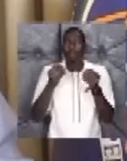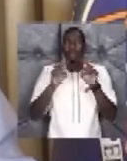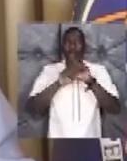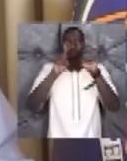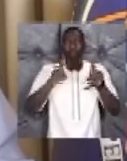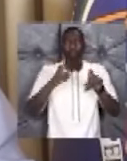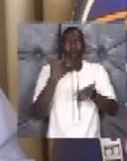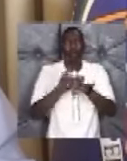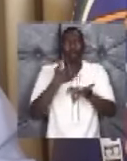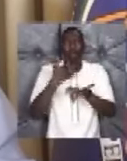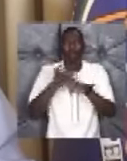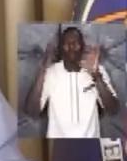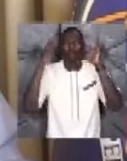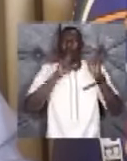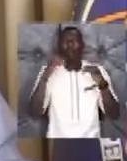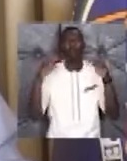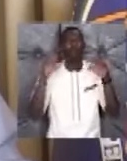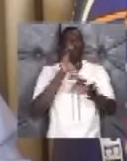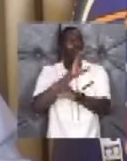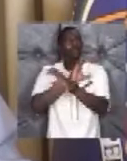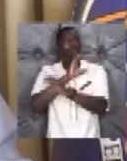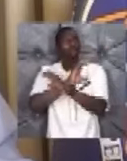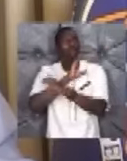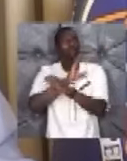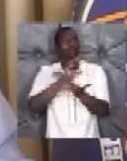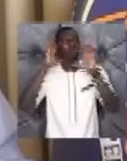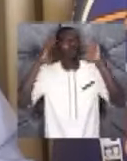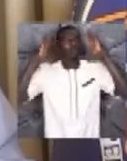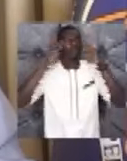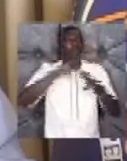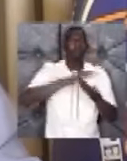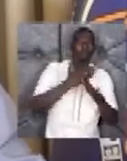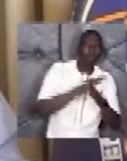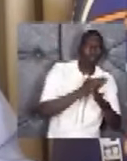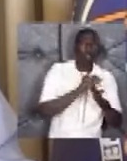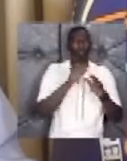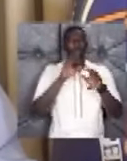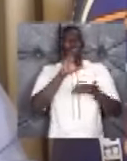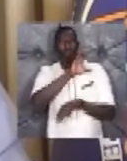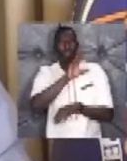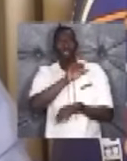crisis and conflicts between and within nations.